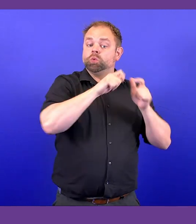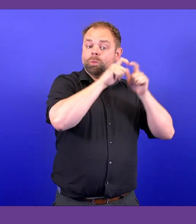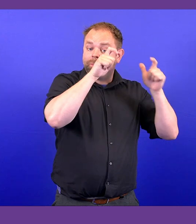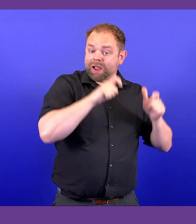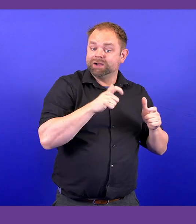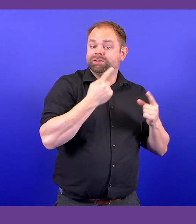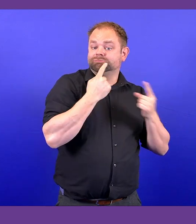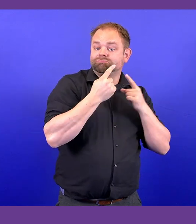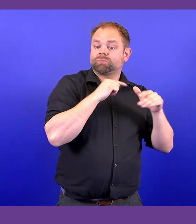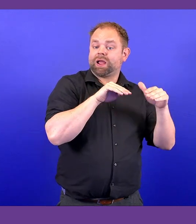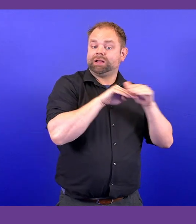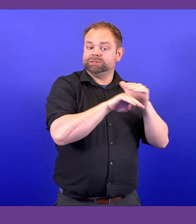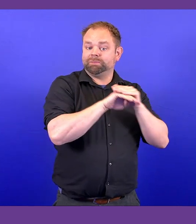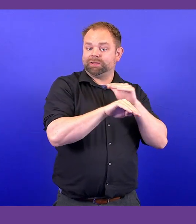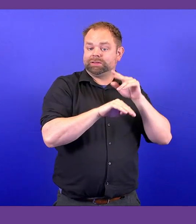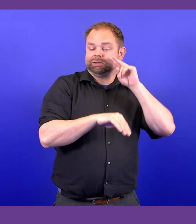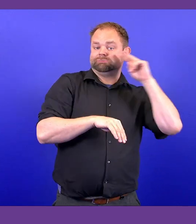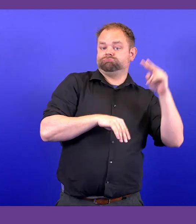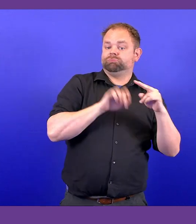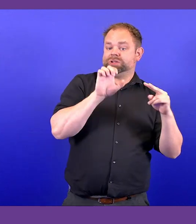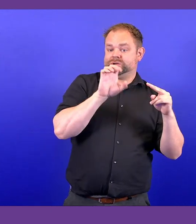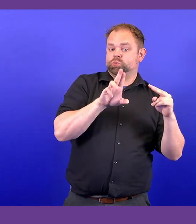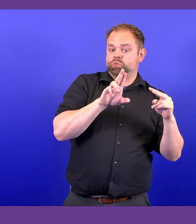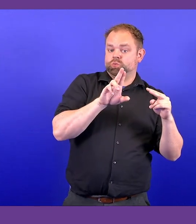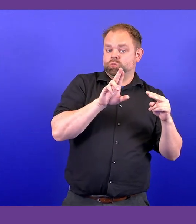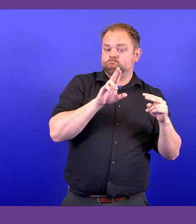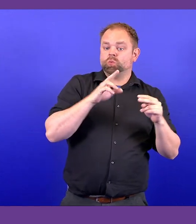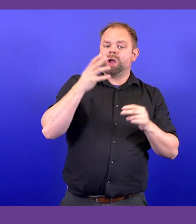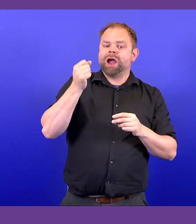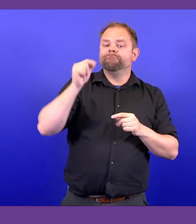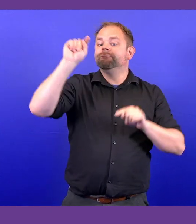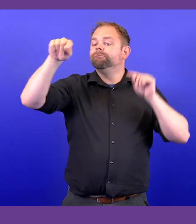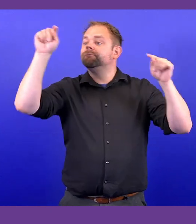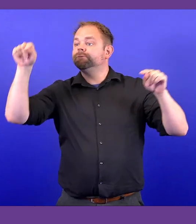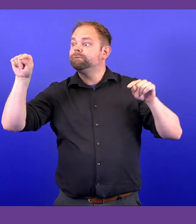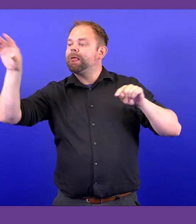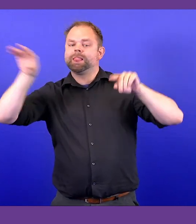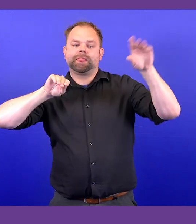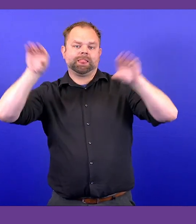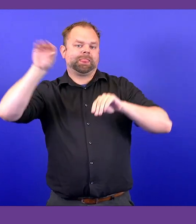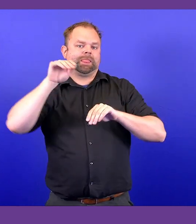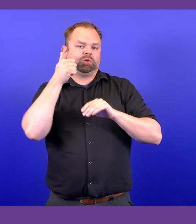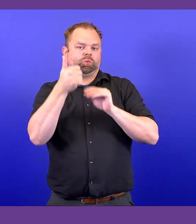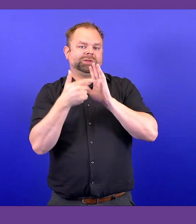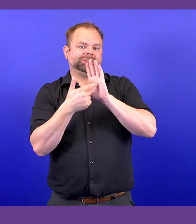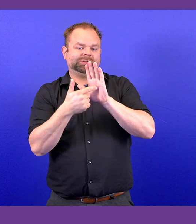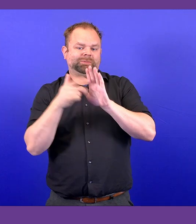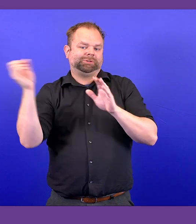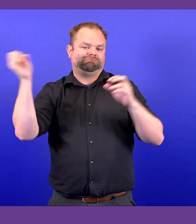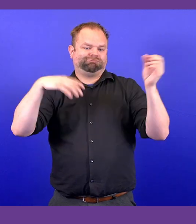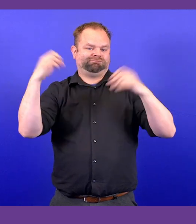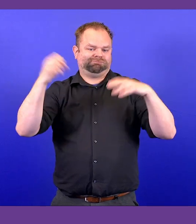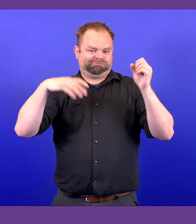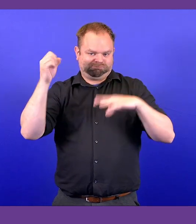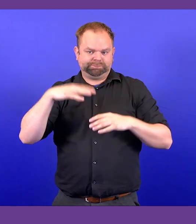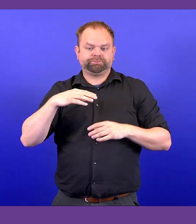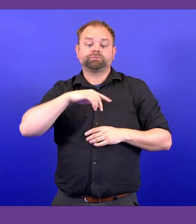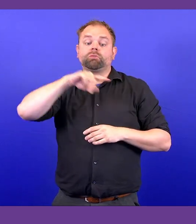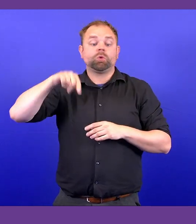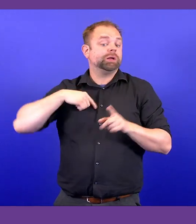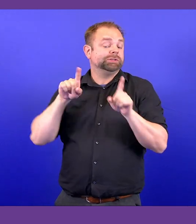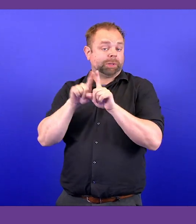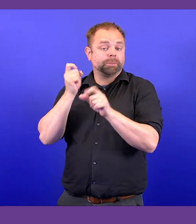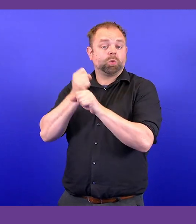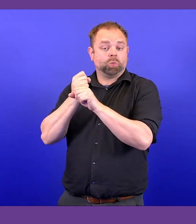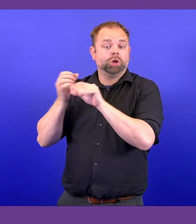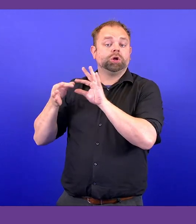So we exchange also what our respective members do in accessibility to further develop these